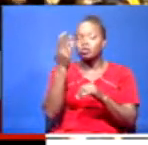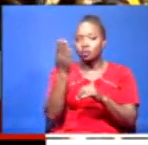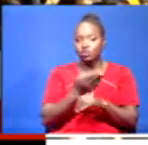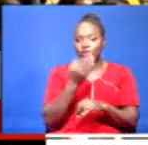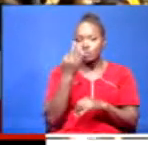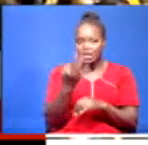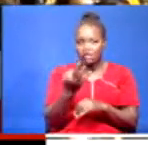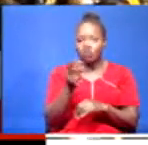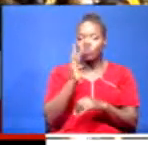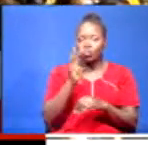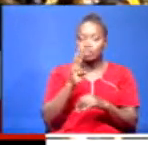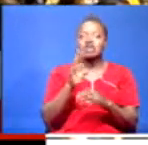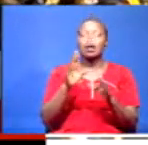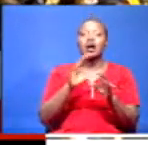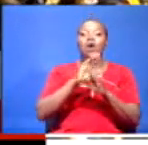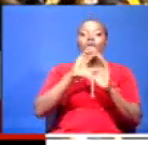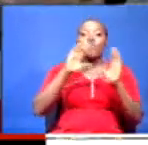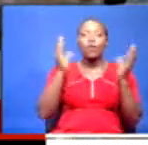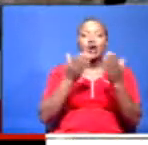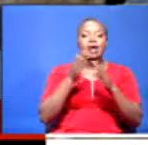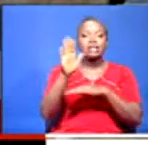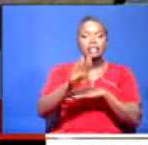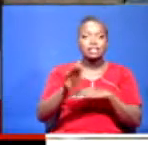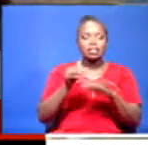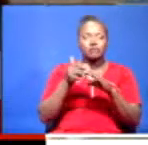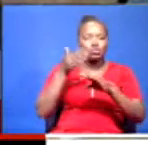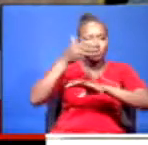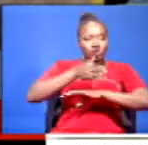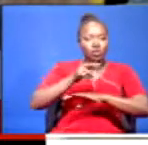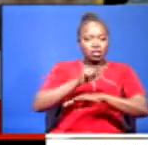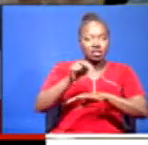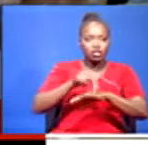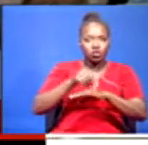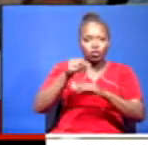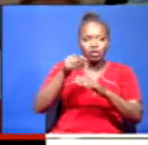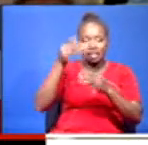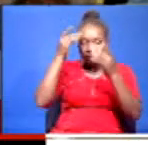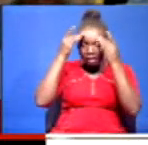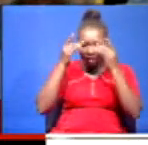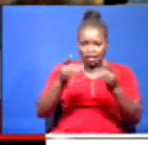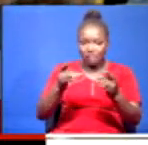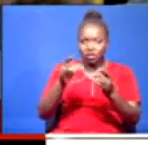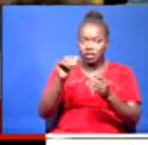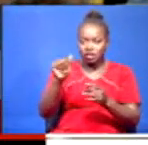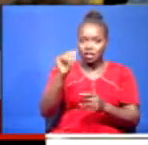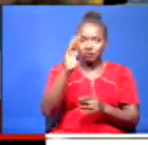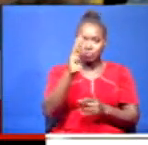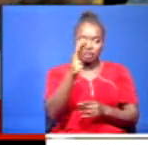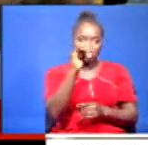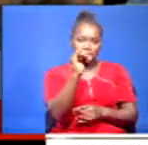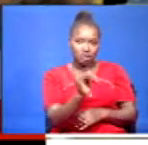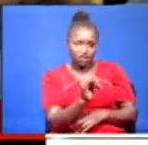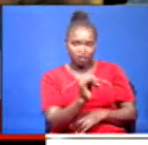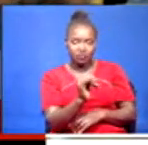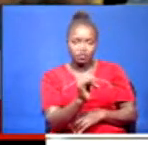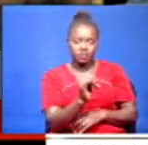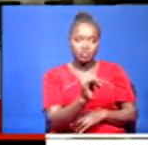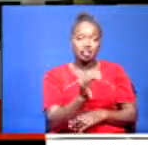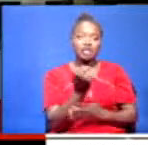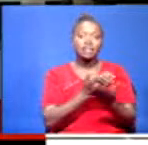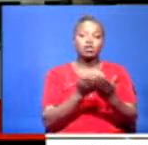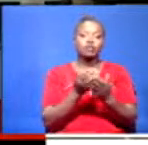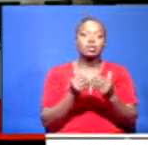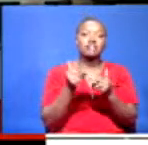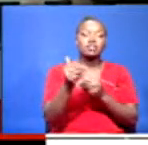waters lie in areas beyond national jurisdictions, ABNJ, of economic exclusive zones, noting